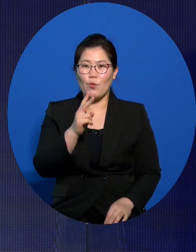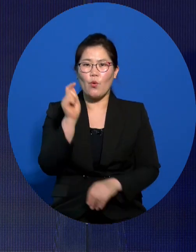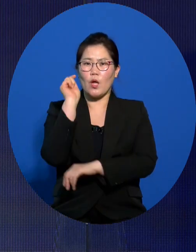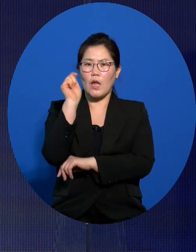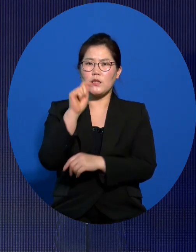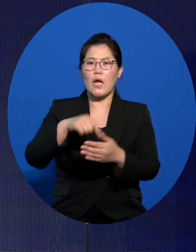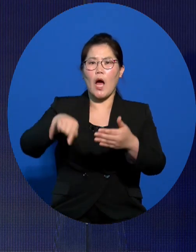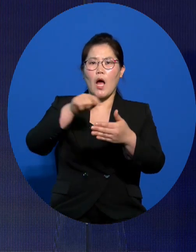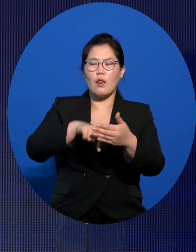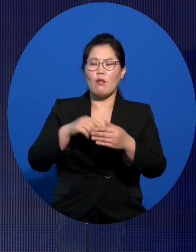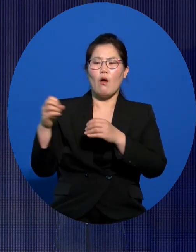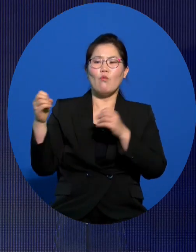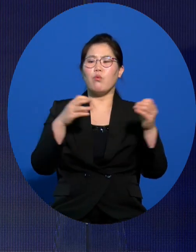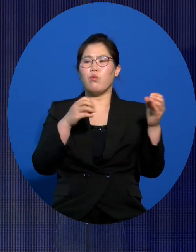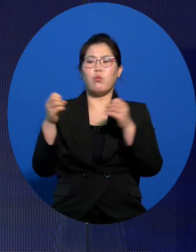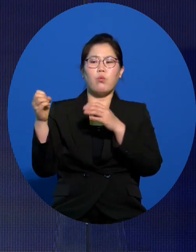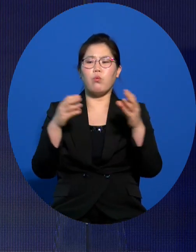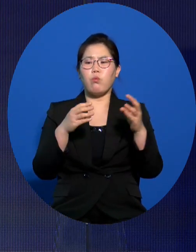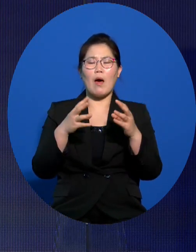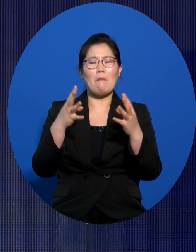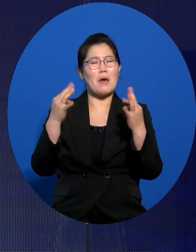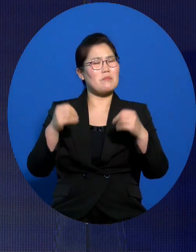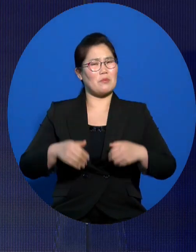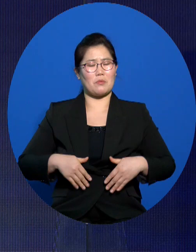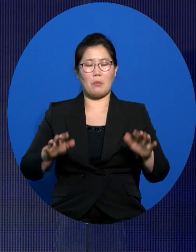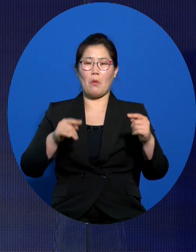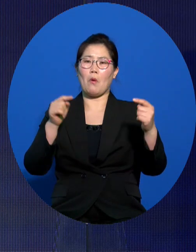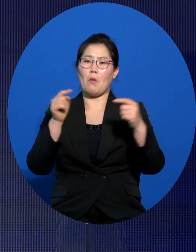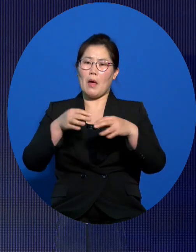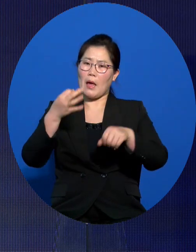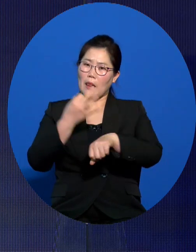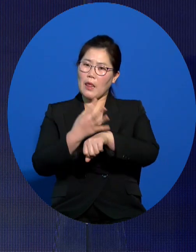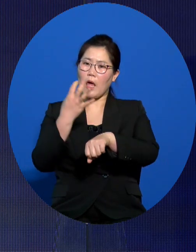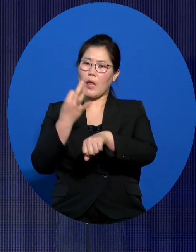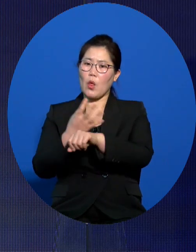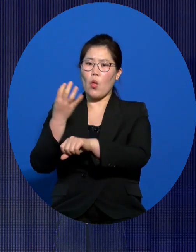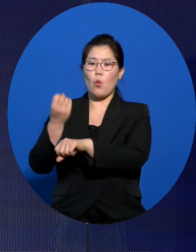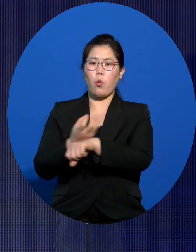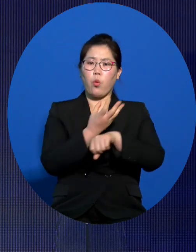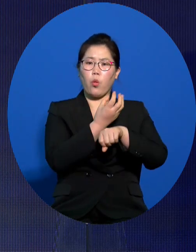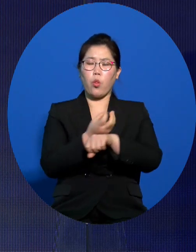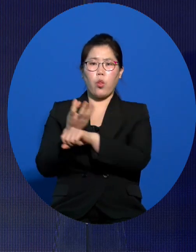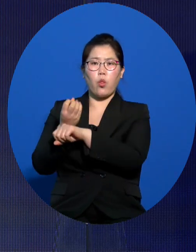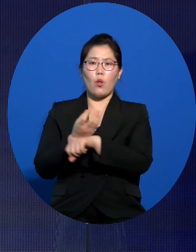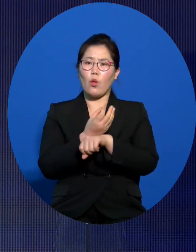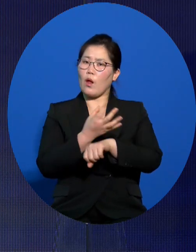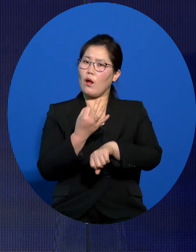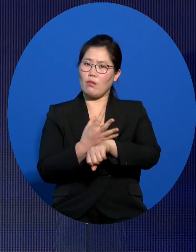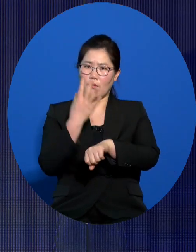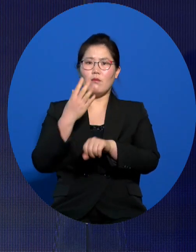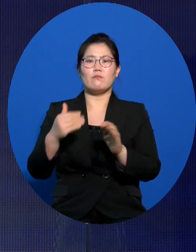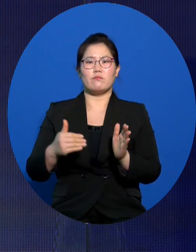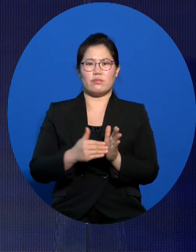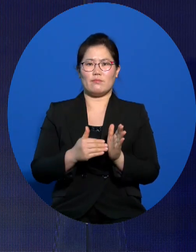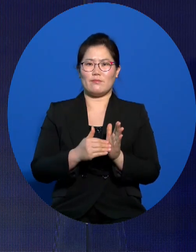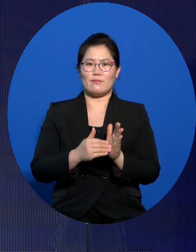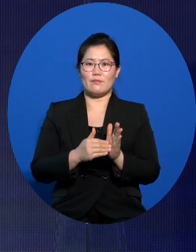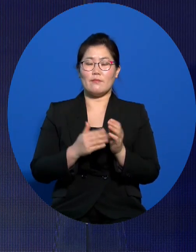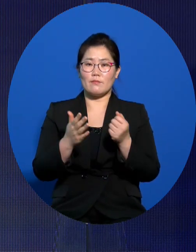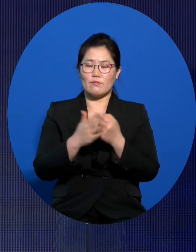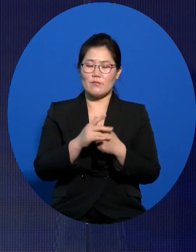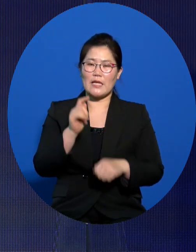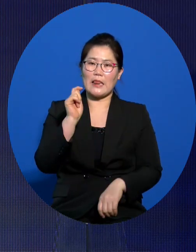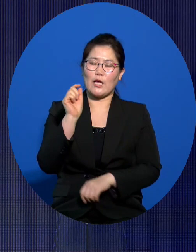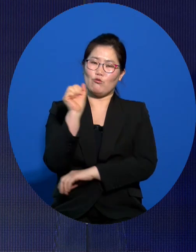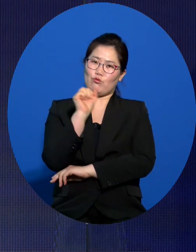Within a taxi, you don't have to really communicate a lot in a complex manner. And so there is